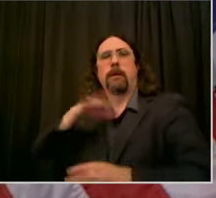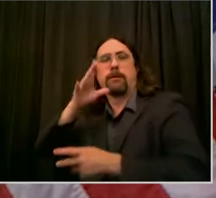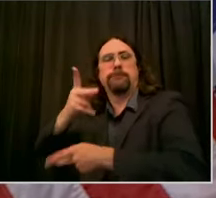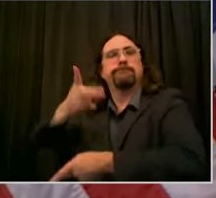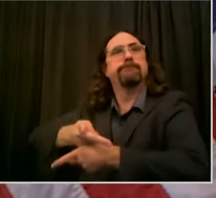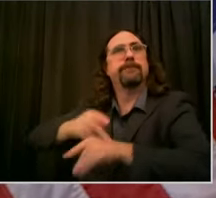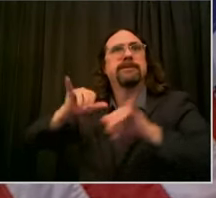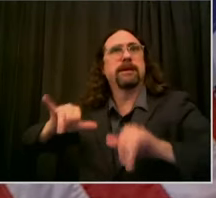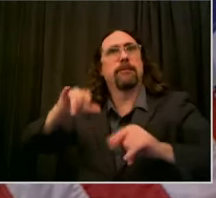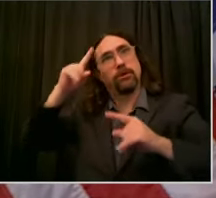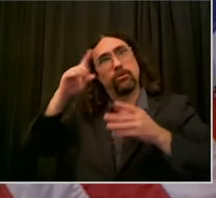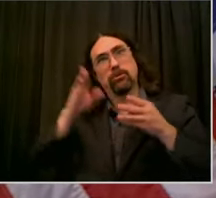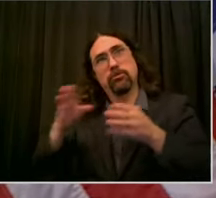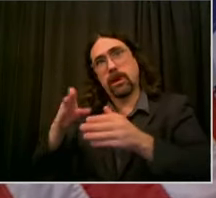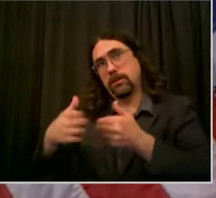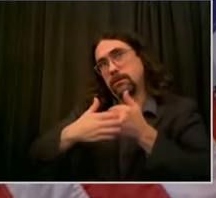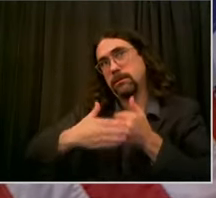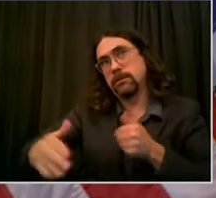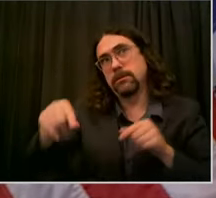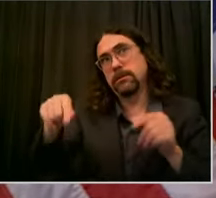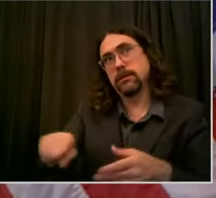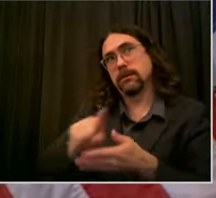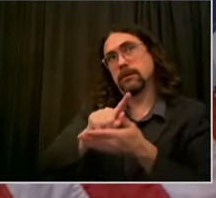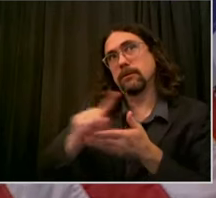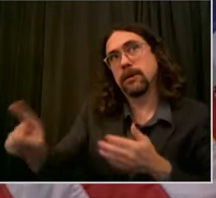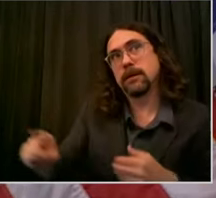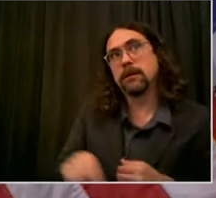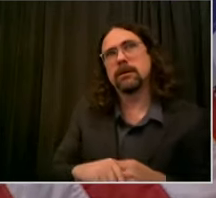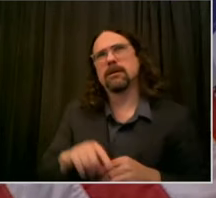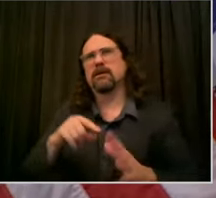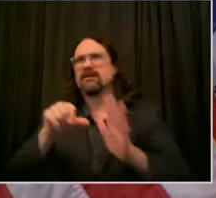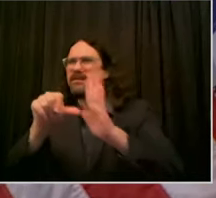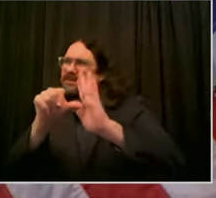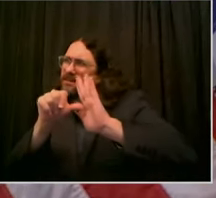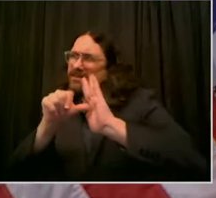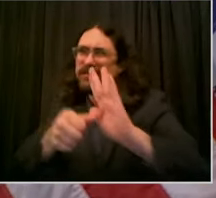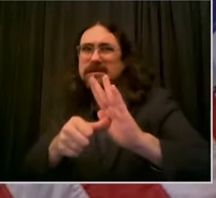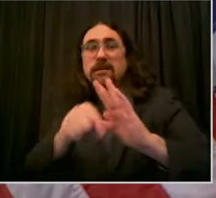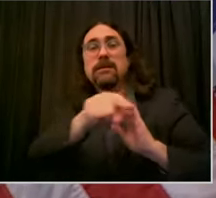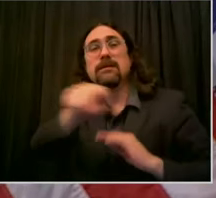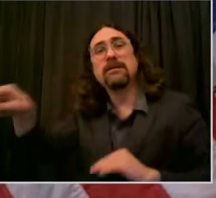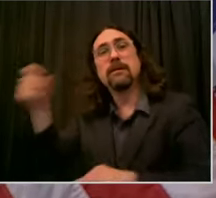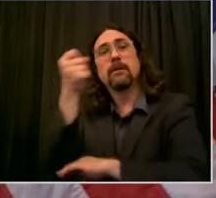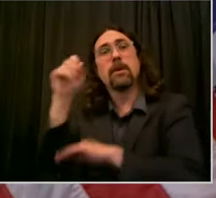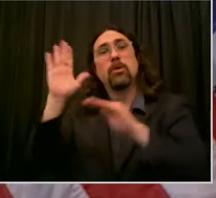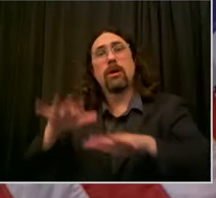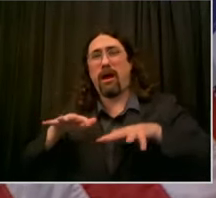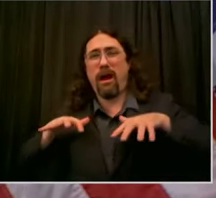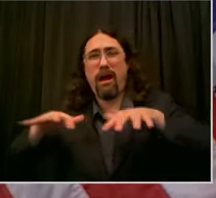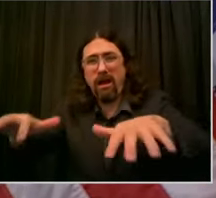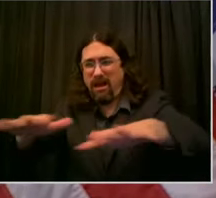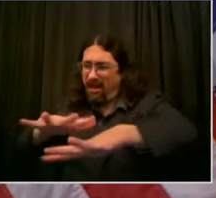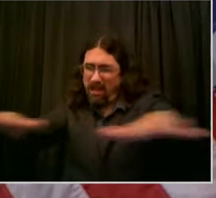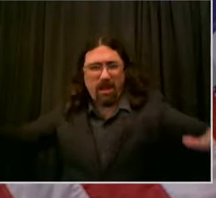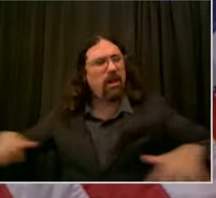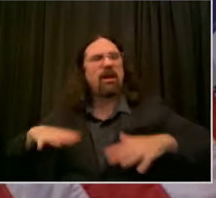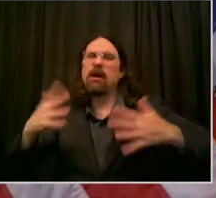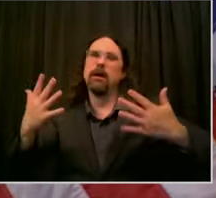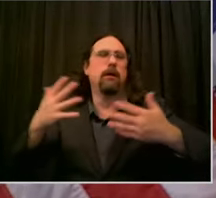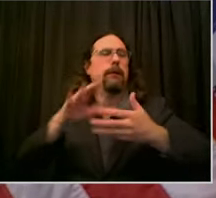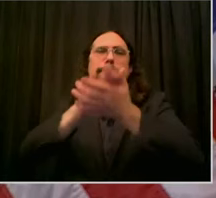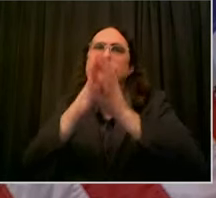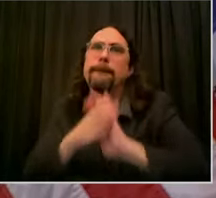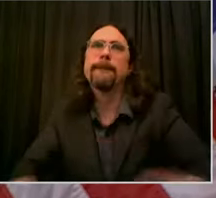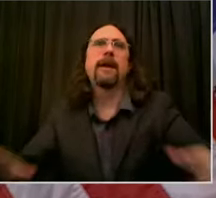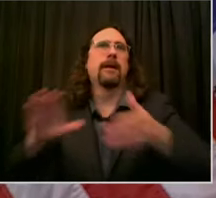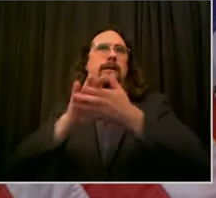of people aim to do violence towards police, particularly that kind of anarchist group, and some of whom, as we said, come from outside. Certainly many of